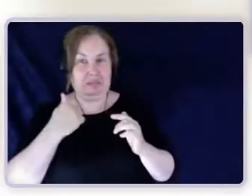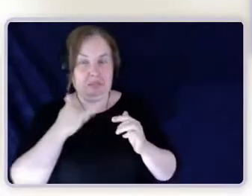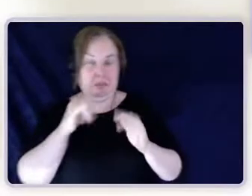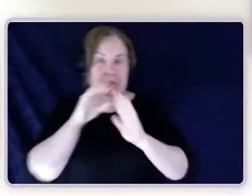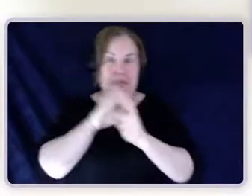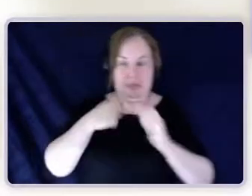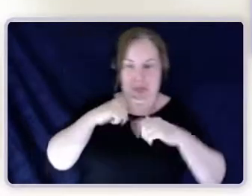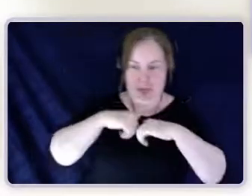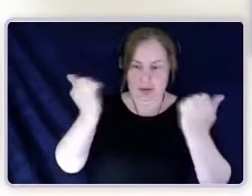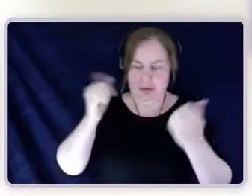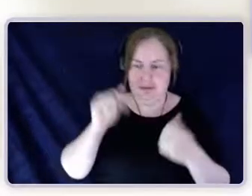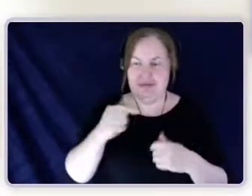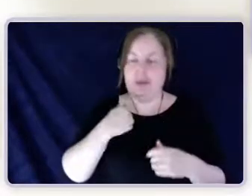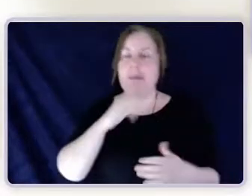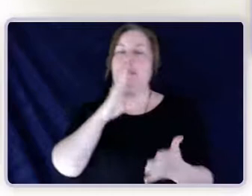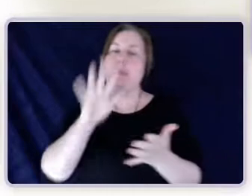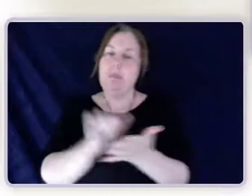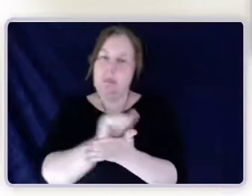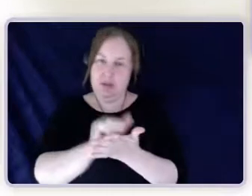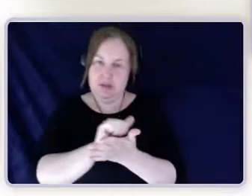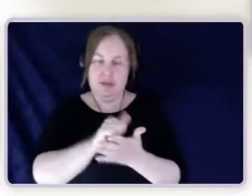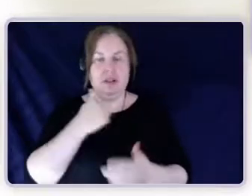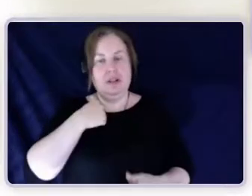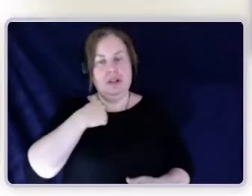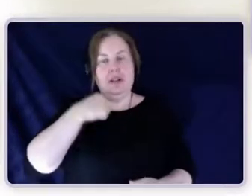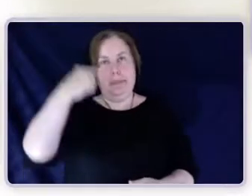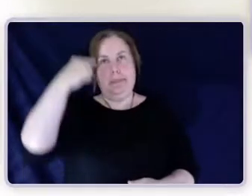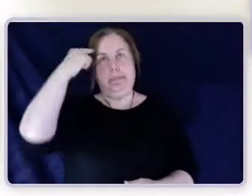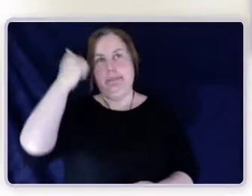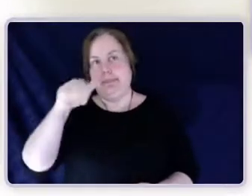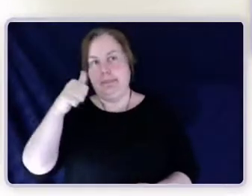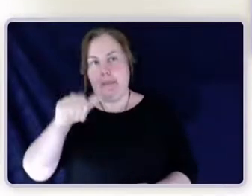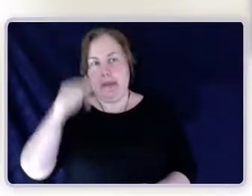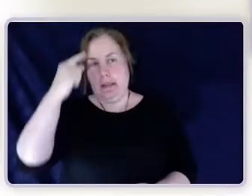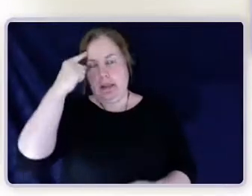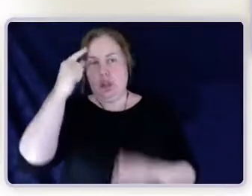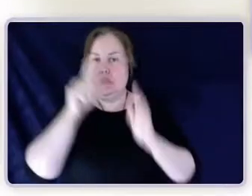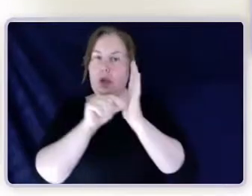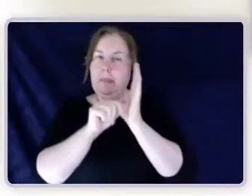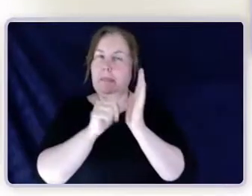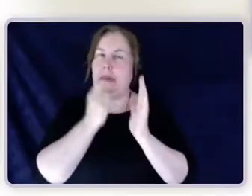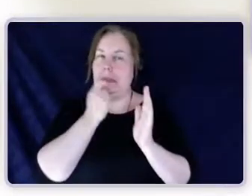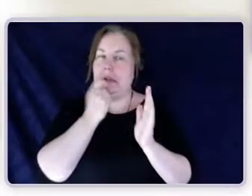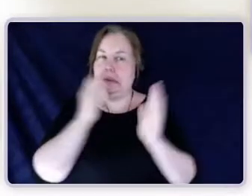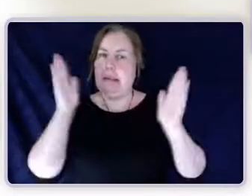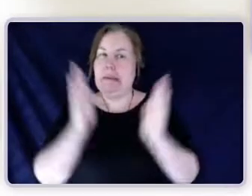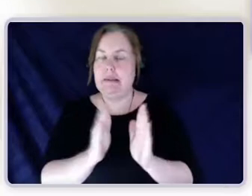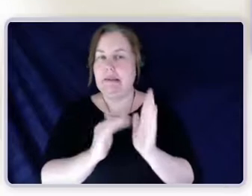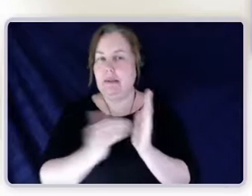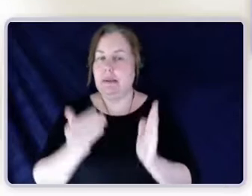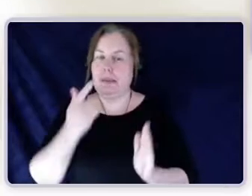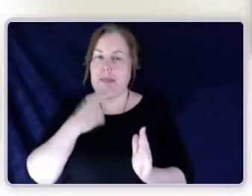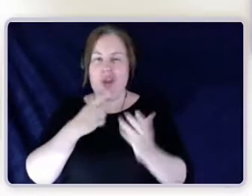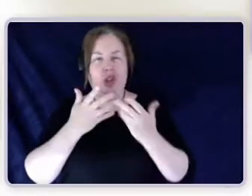and I do apologize for this. So look, I mean, I'm just mindful that I think we've lost a bit of time now as well. So hopefully we'll get back on